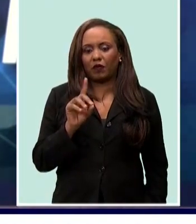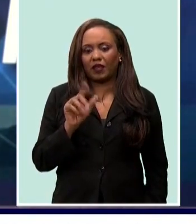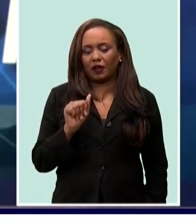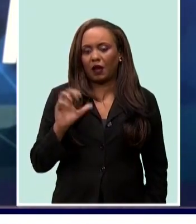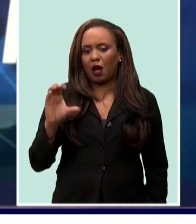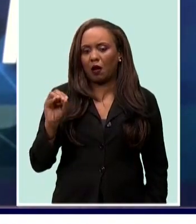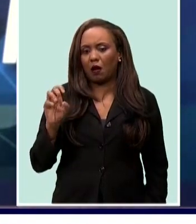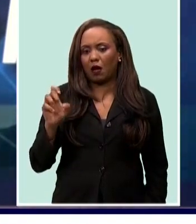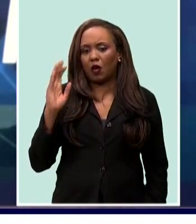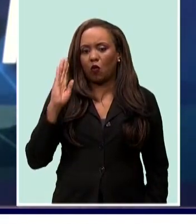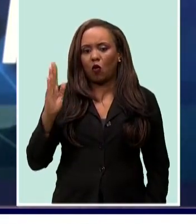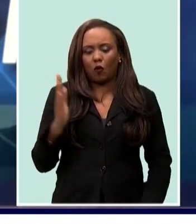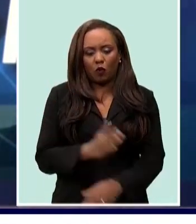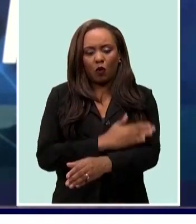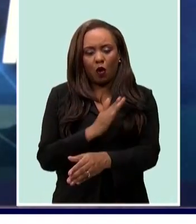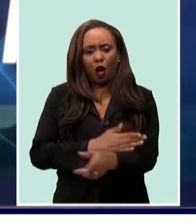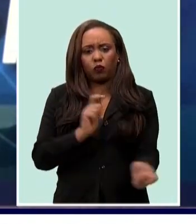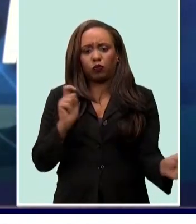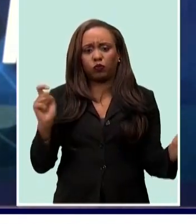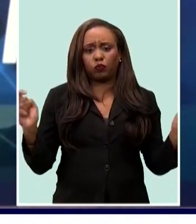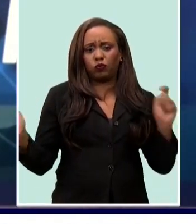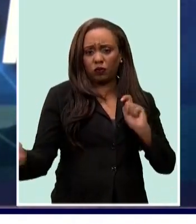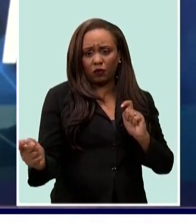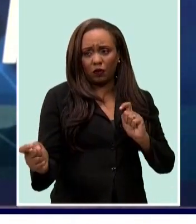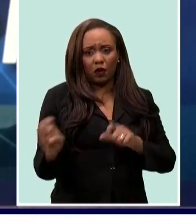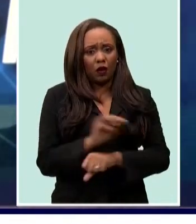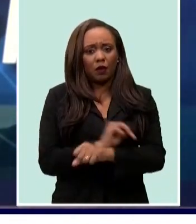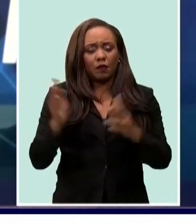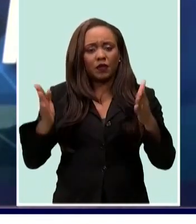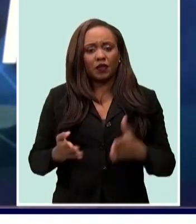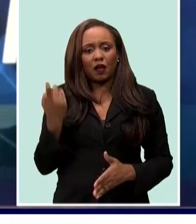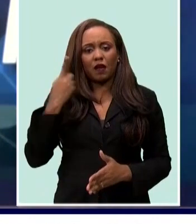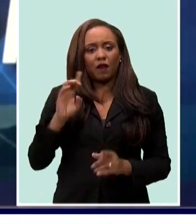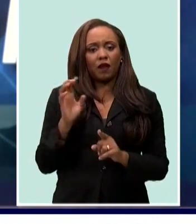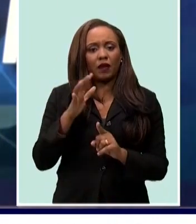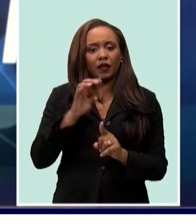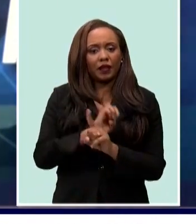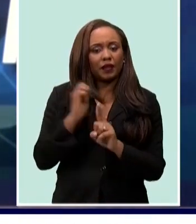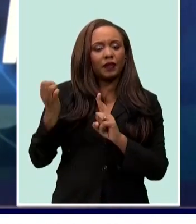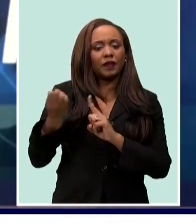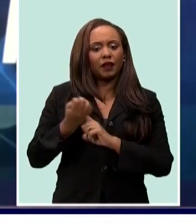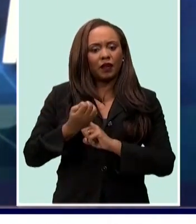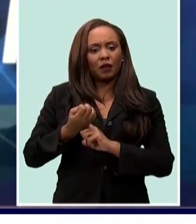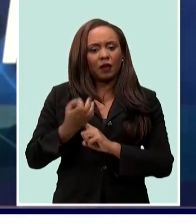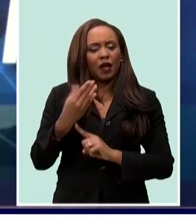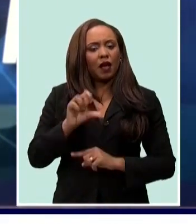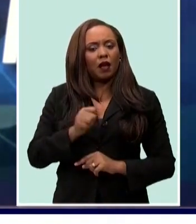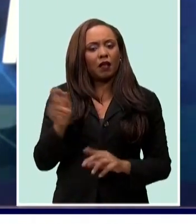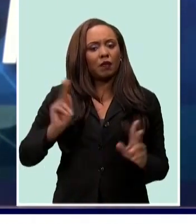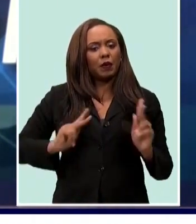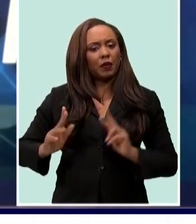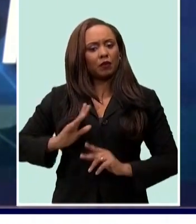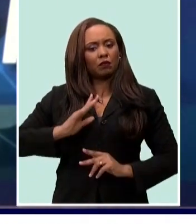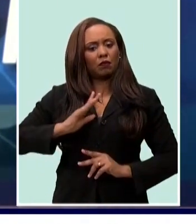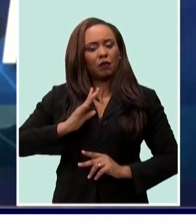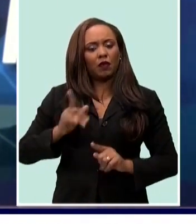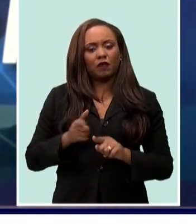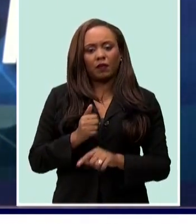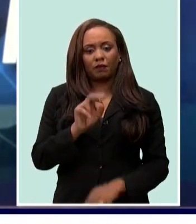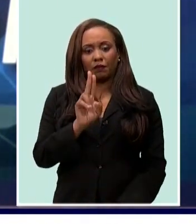major transformation. The Minister of the Environment and the Blue Economy joined MP for the area Ralph Thorne and high-ranking officials from the